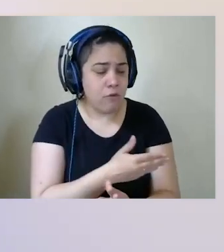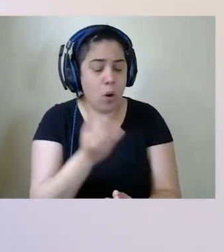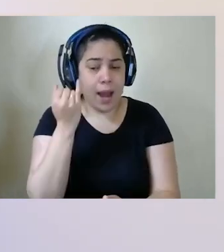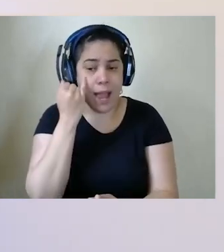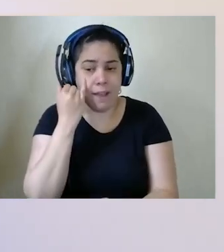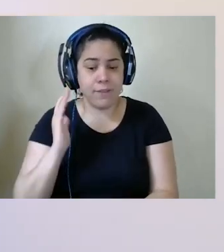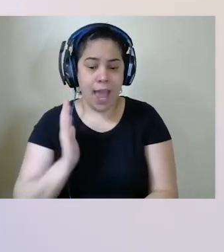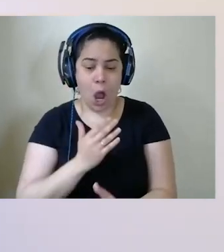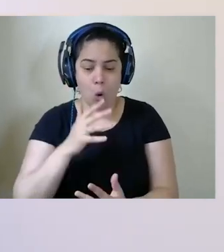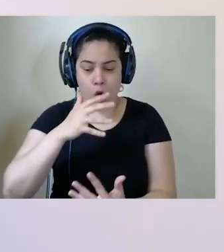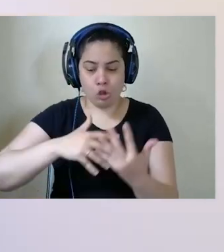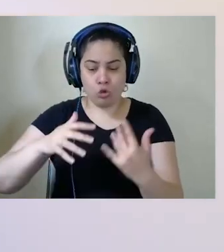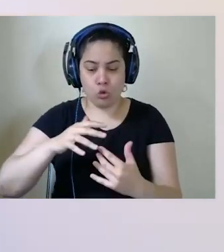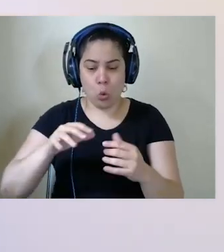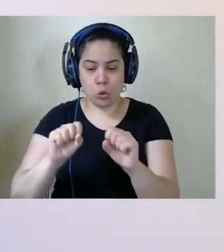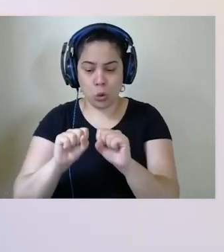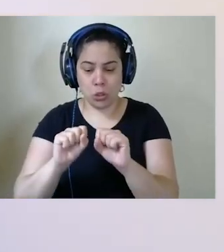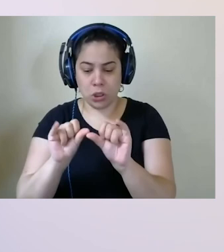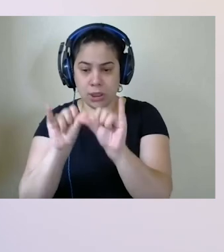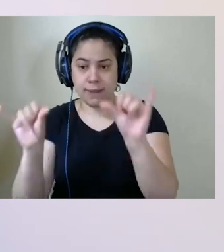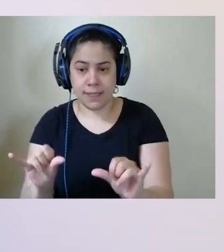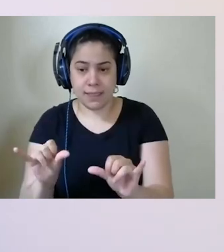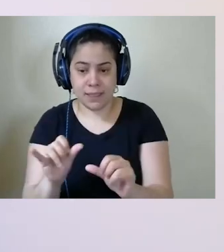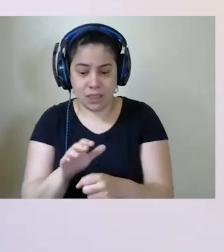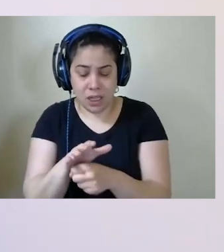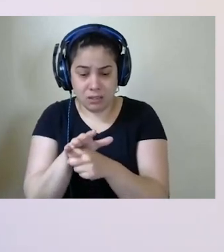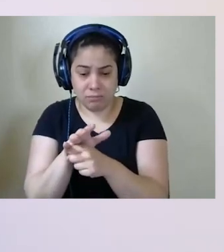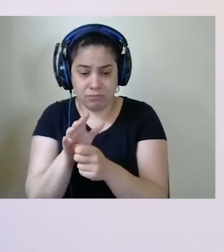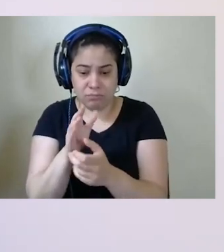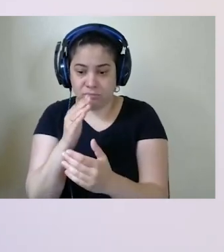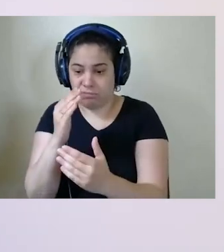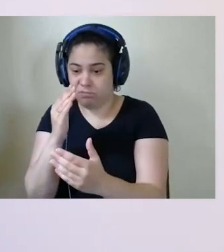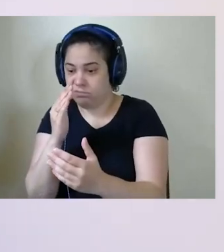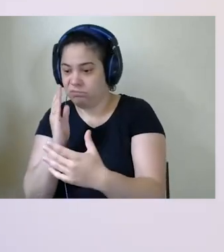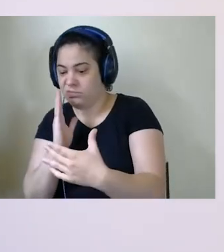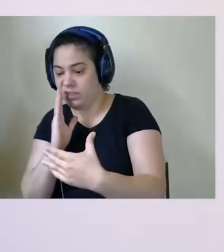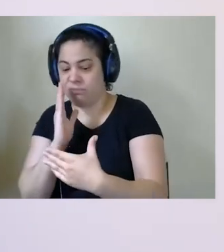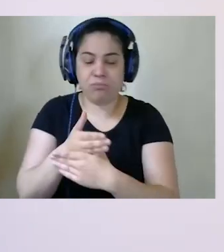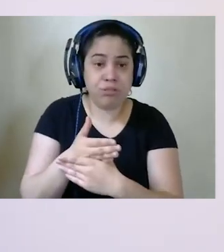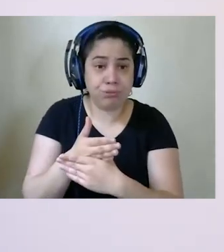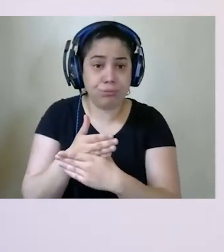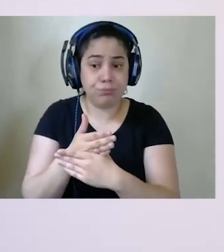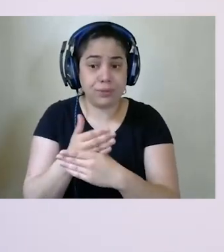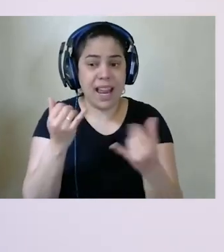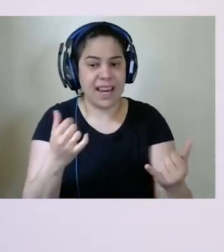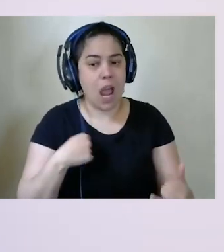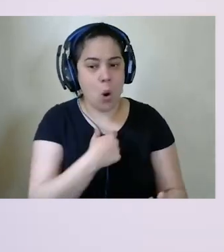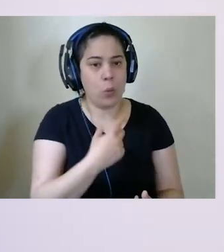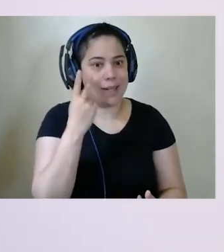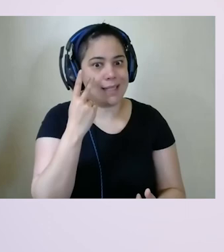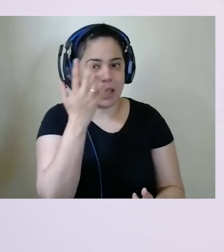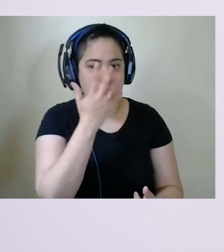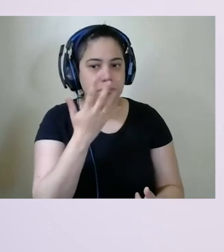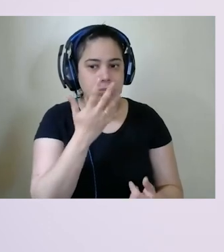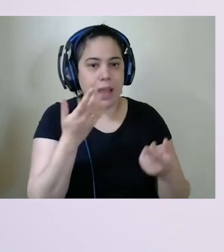so stressed. And I think that, you know, for some people, I was just talking in a whole set of circumstances that I ended up